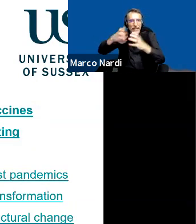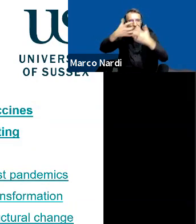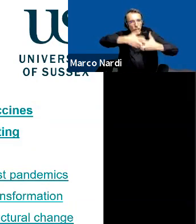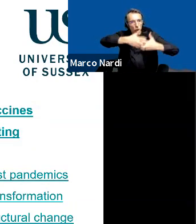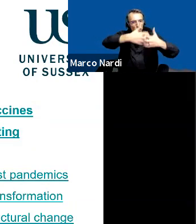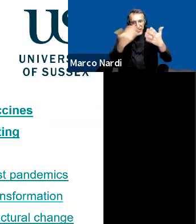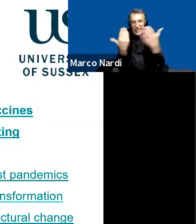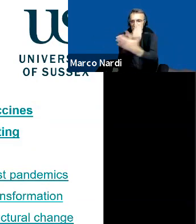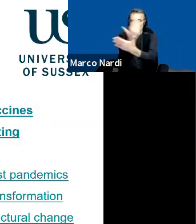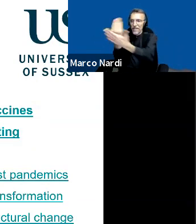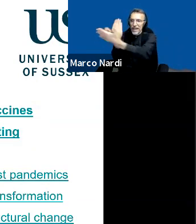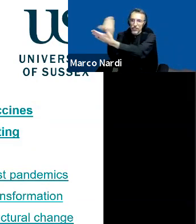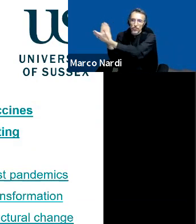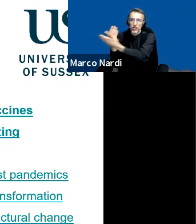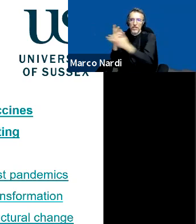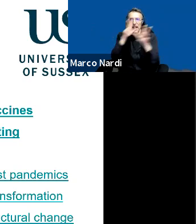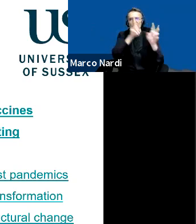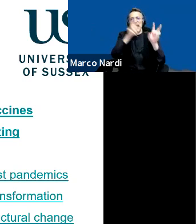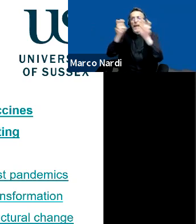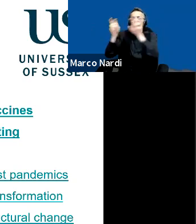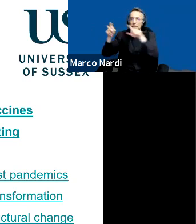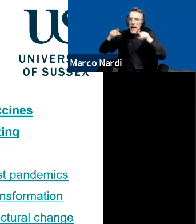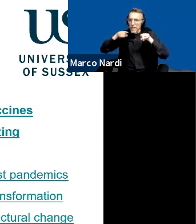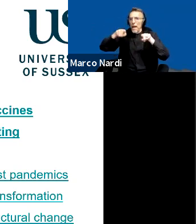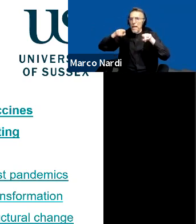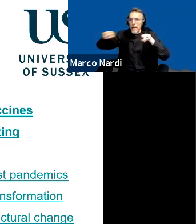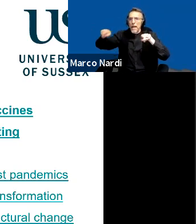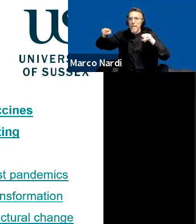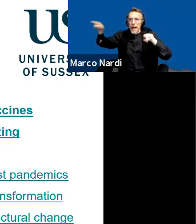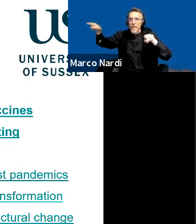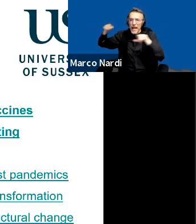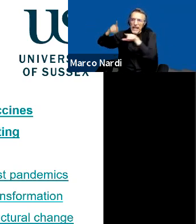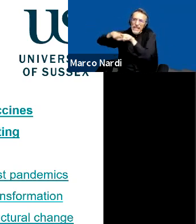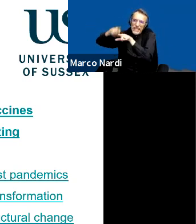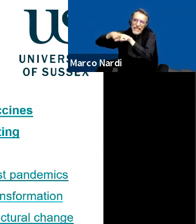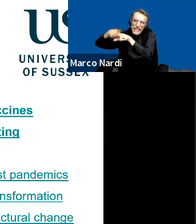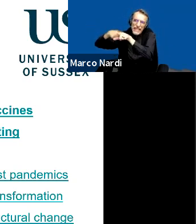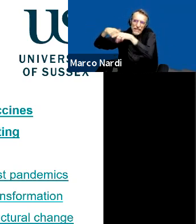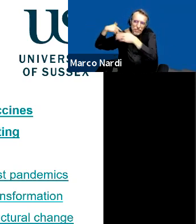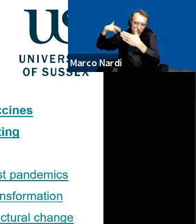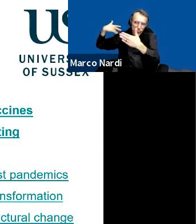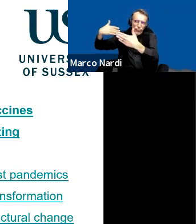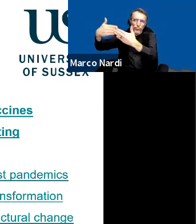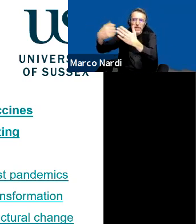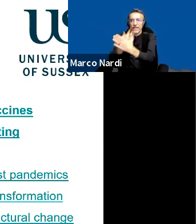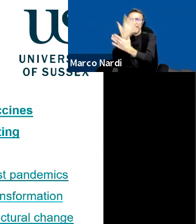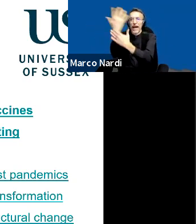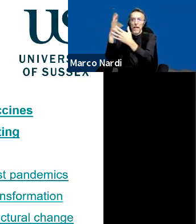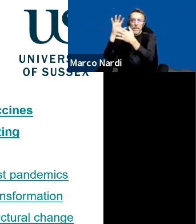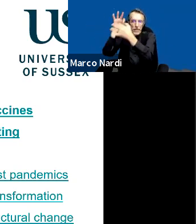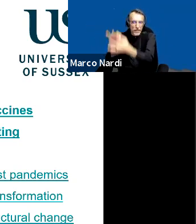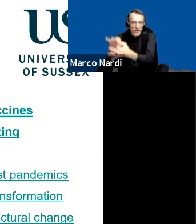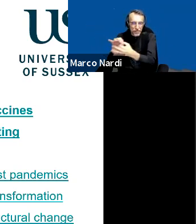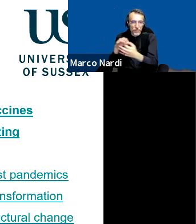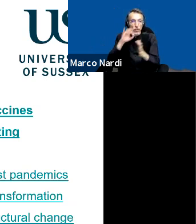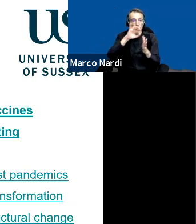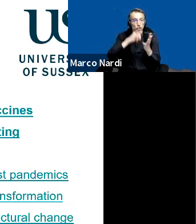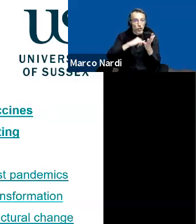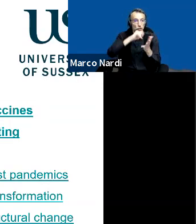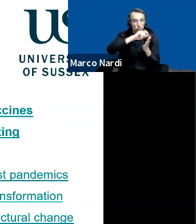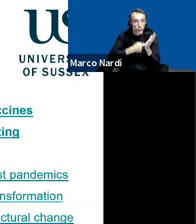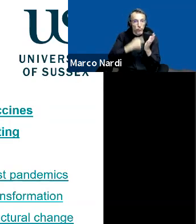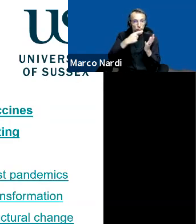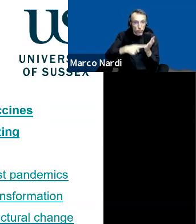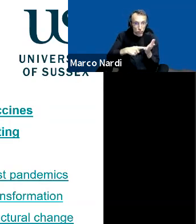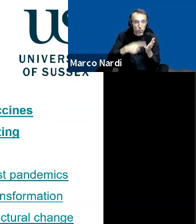Obviously, all these are core themes over many decades to contested notions of development. SPRU waxes and wanes